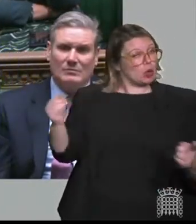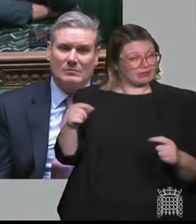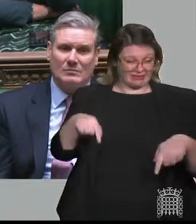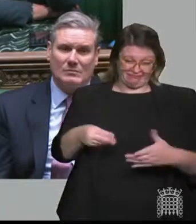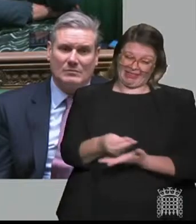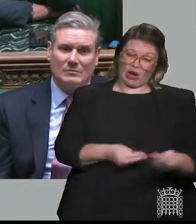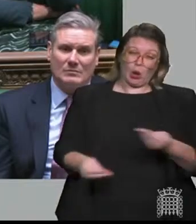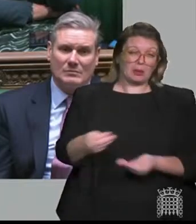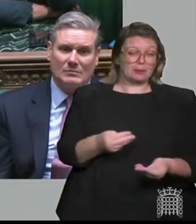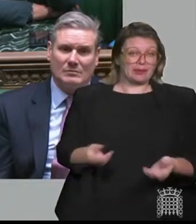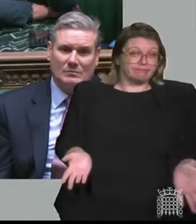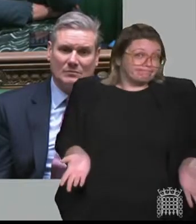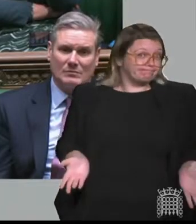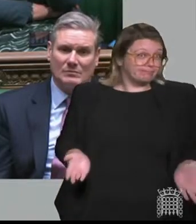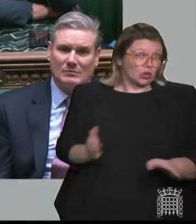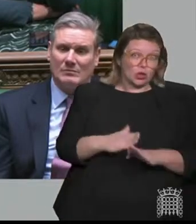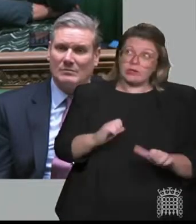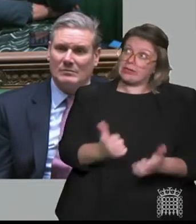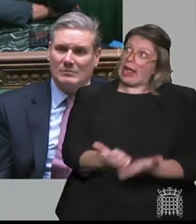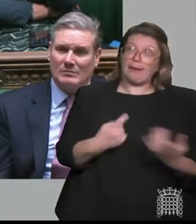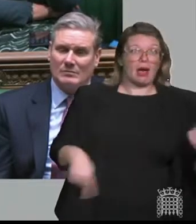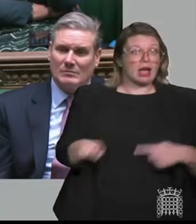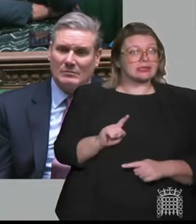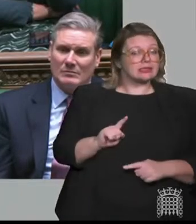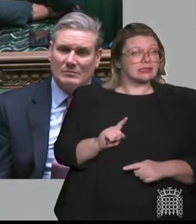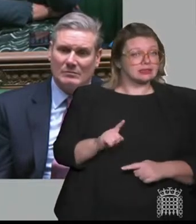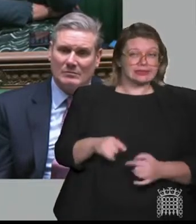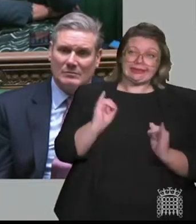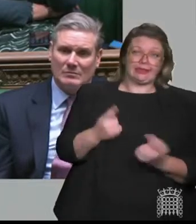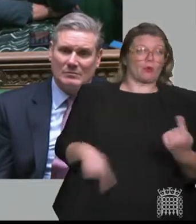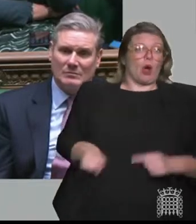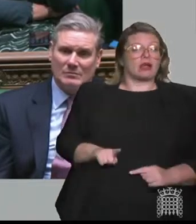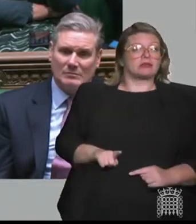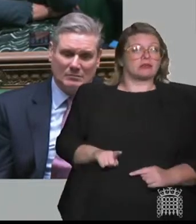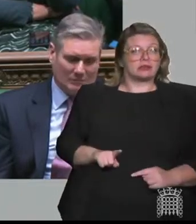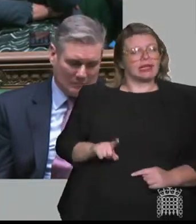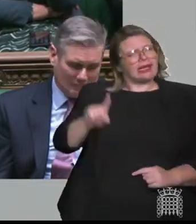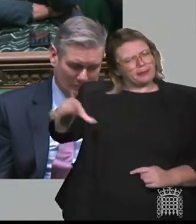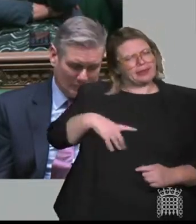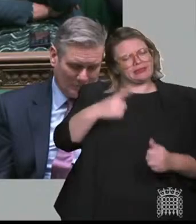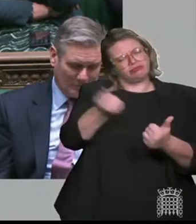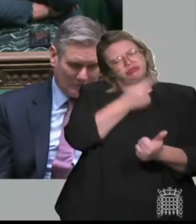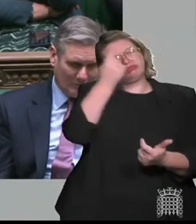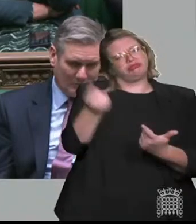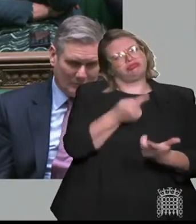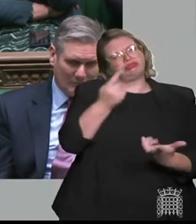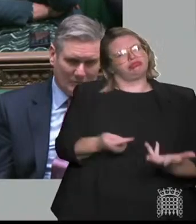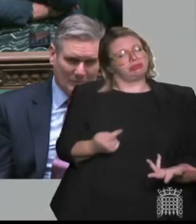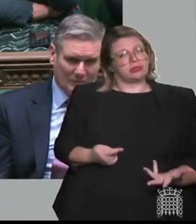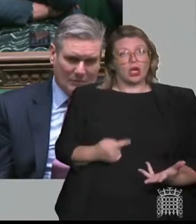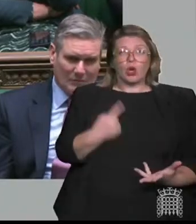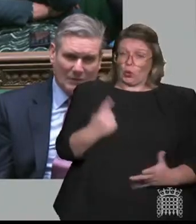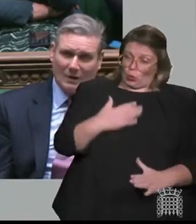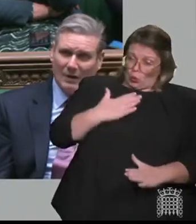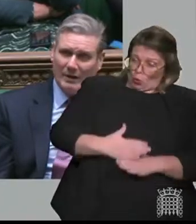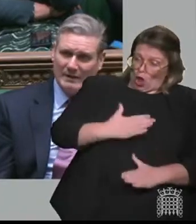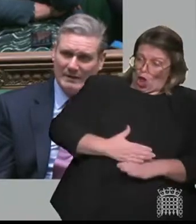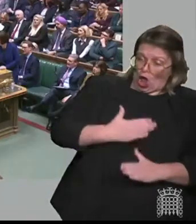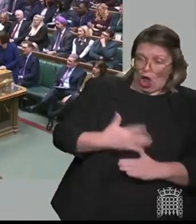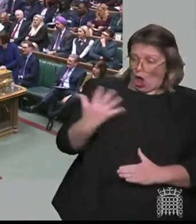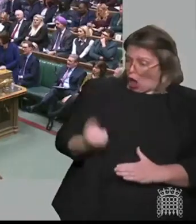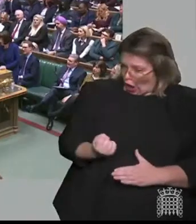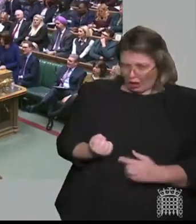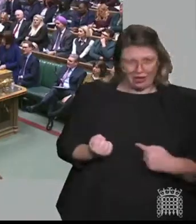economy is simply not working, and despite all the promises today, working people are still worse off.